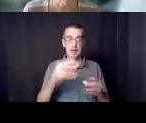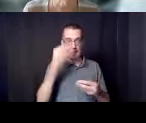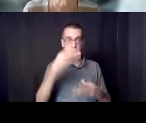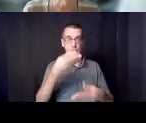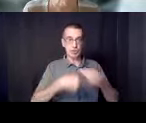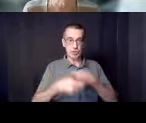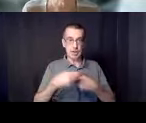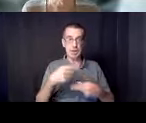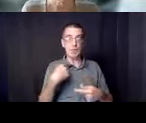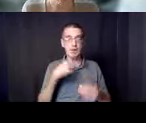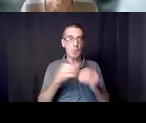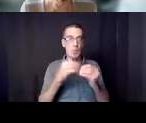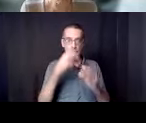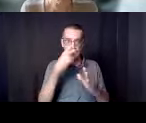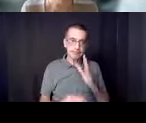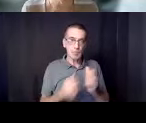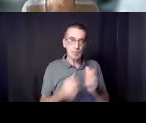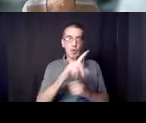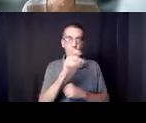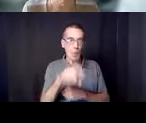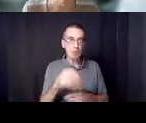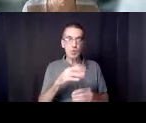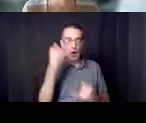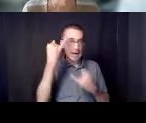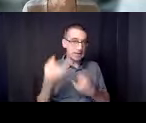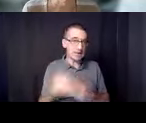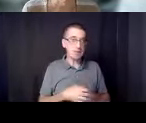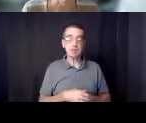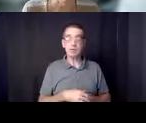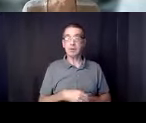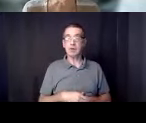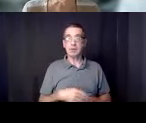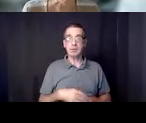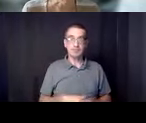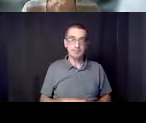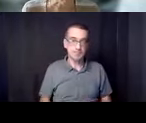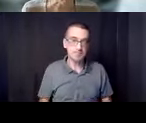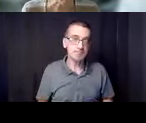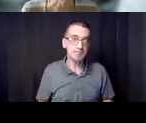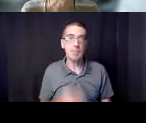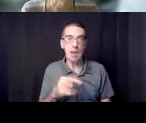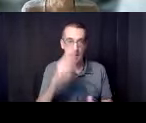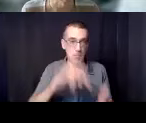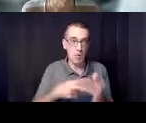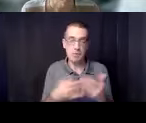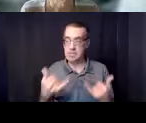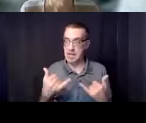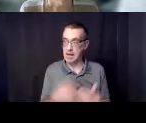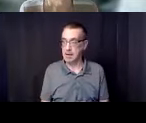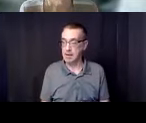can dive deep into what your questions are or your ideas and things like that. So the purpose of